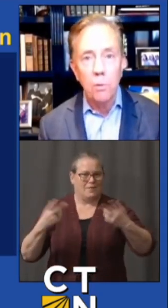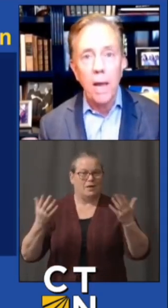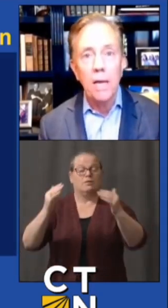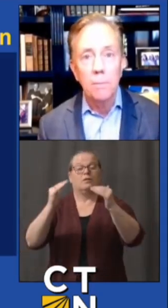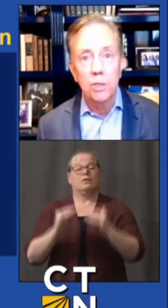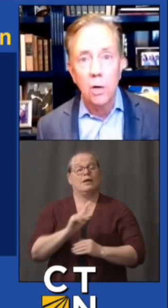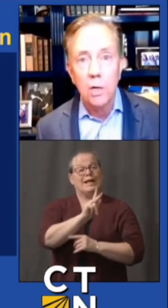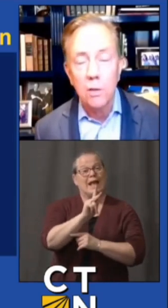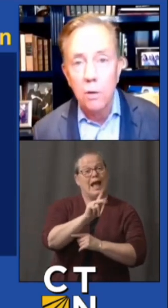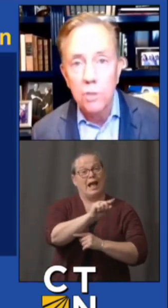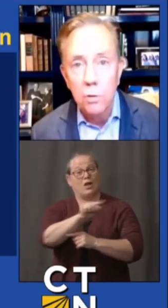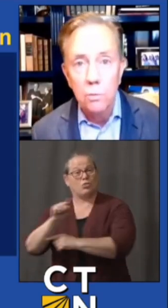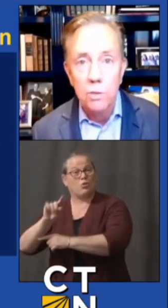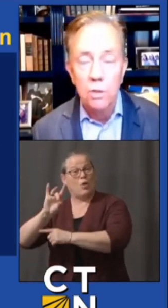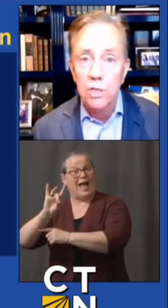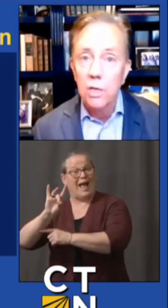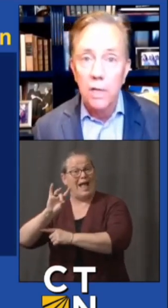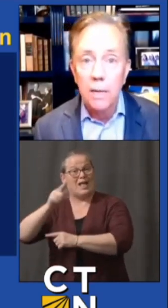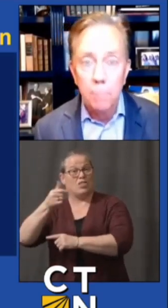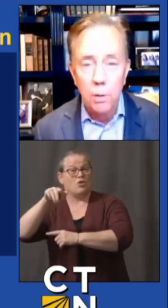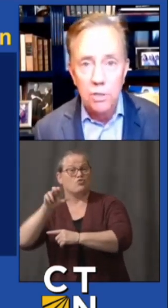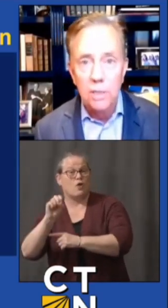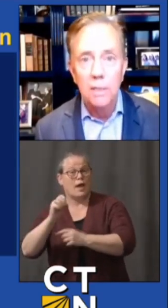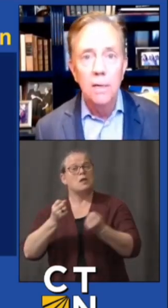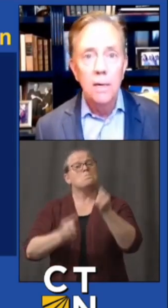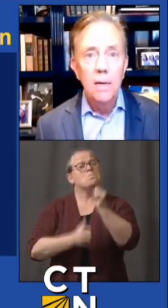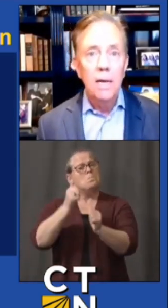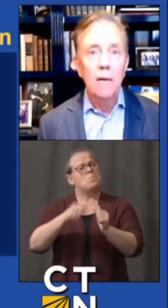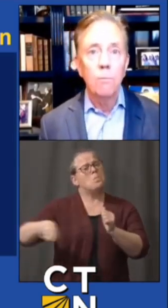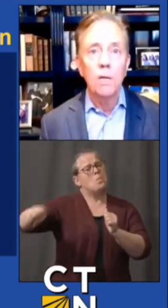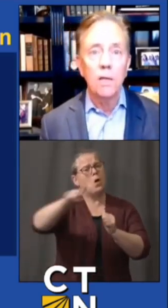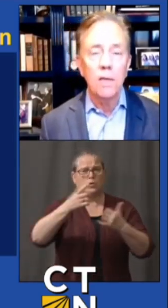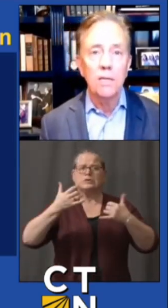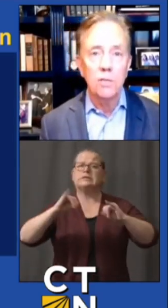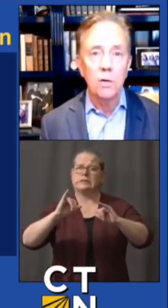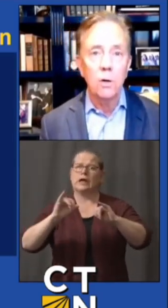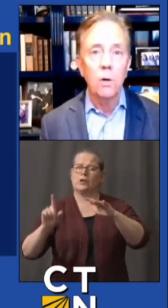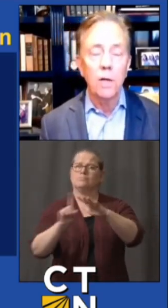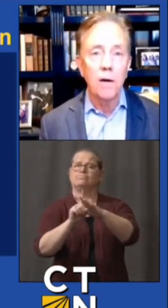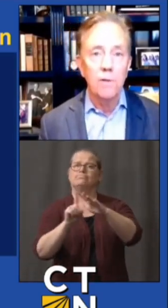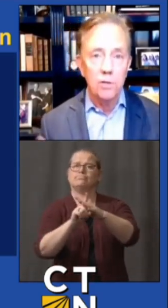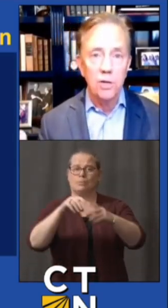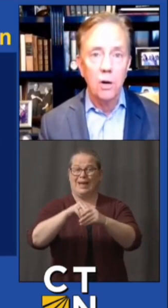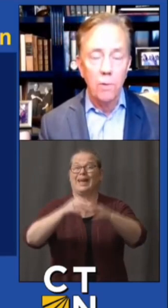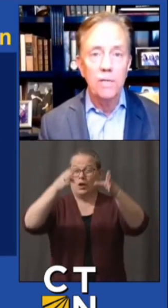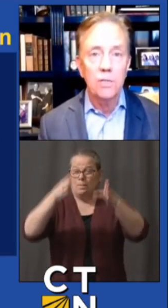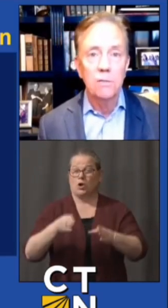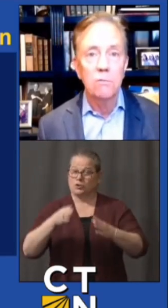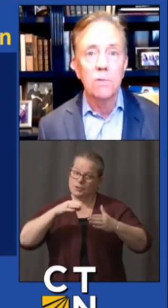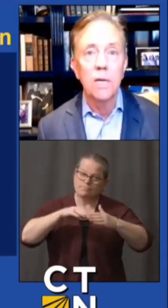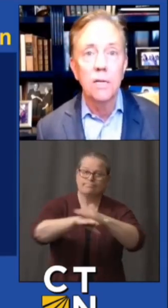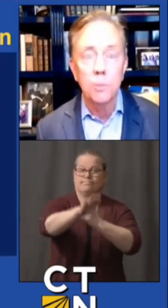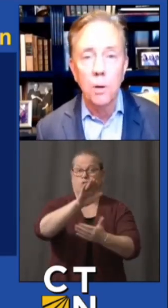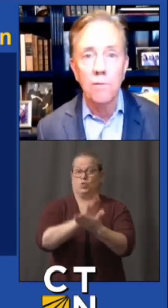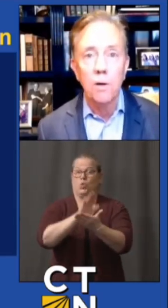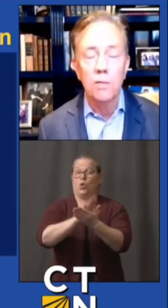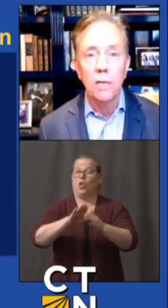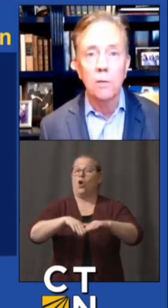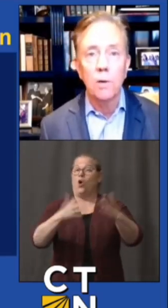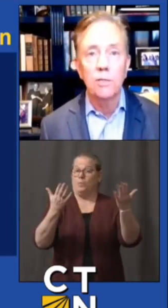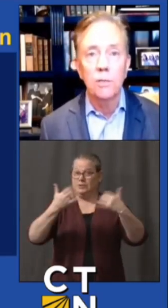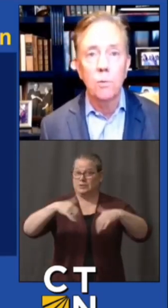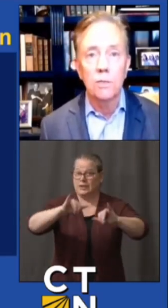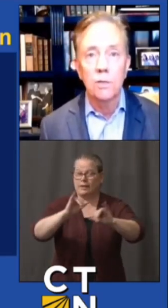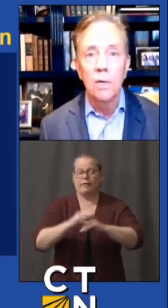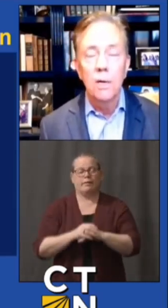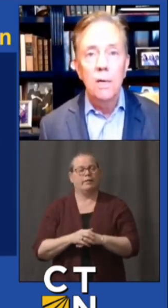through 8, a majority of those schools are still in person. And one of the things all the governors in our region did as part of our